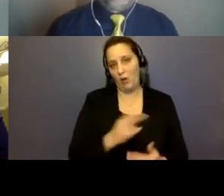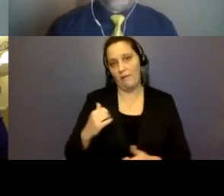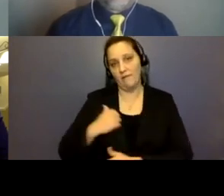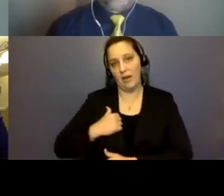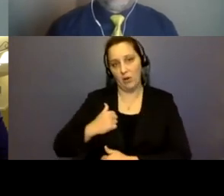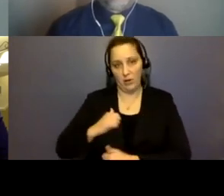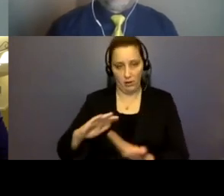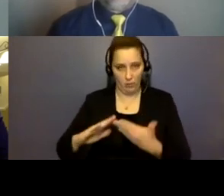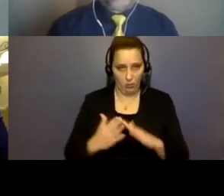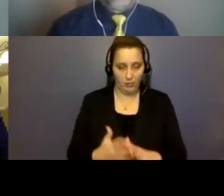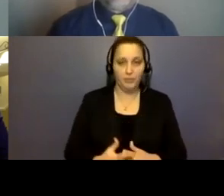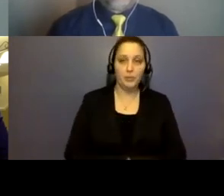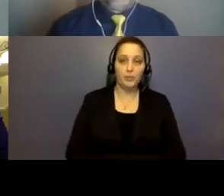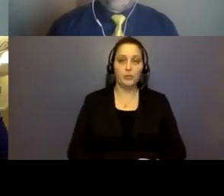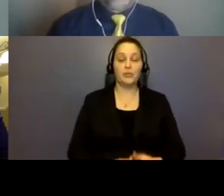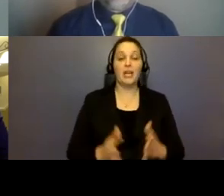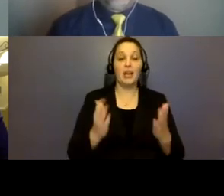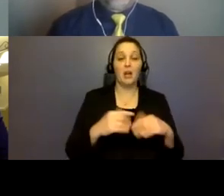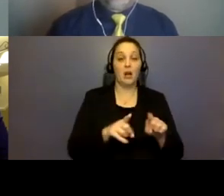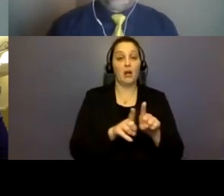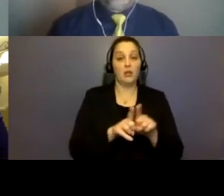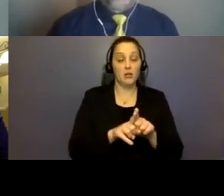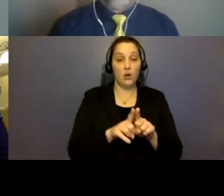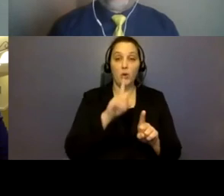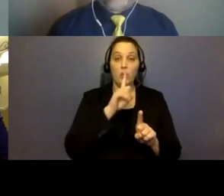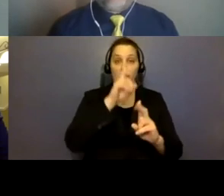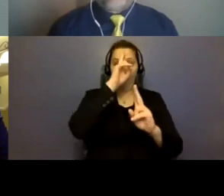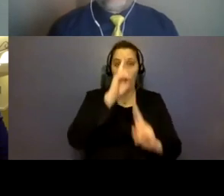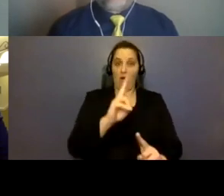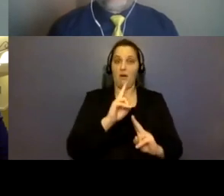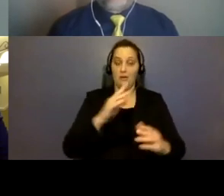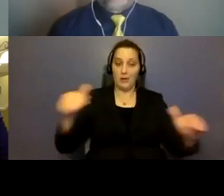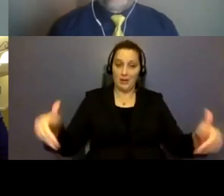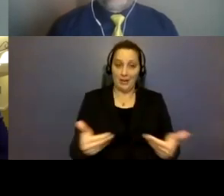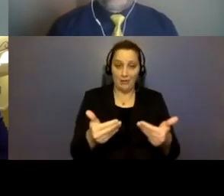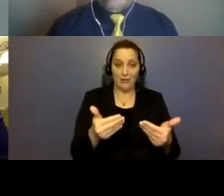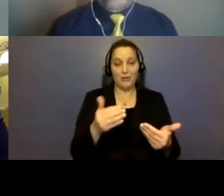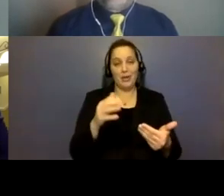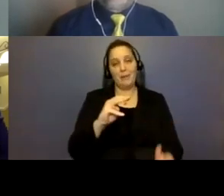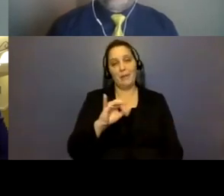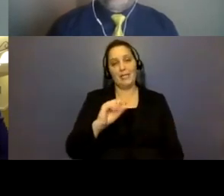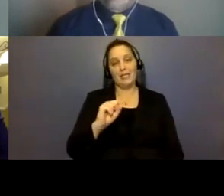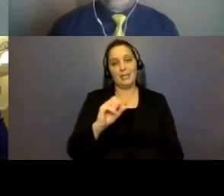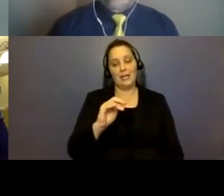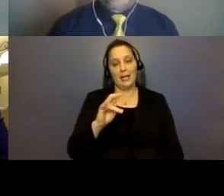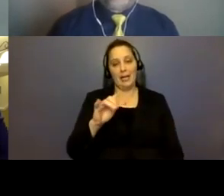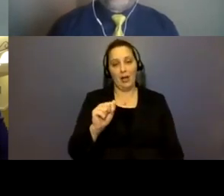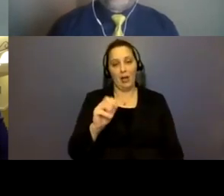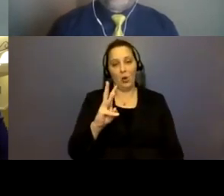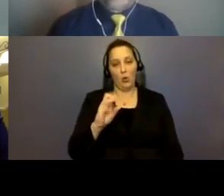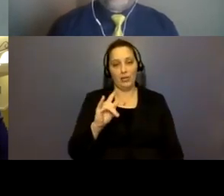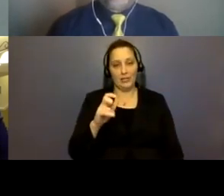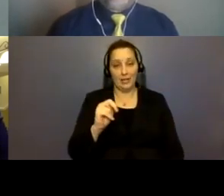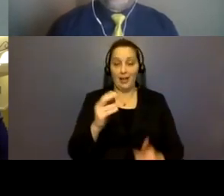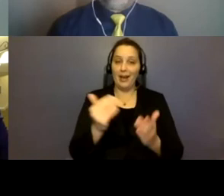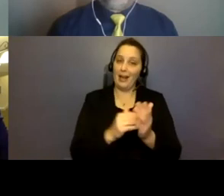community. And also, really honored to introduce you to Ms. Nikita Wilson. Again, U.S.